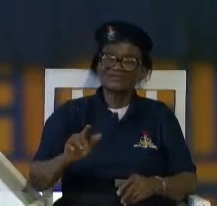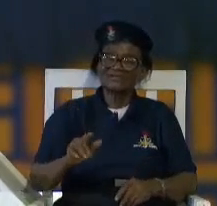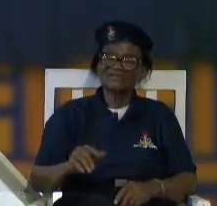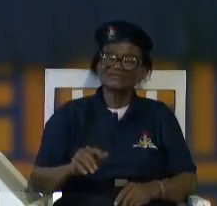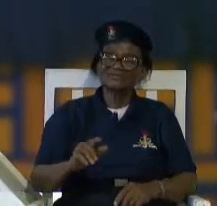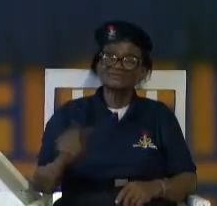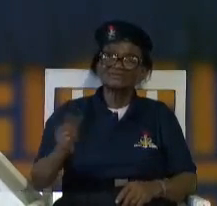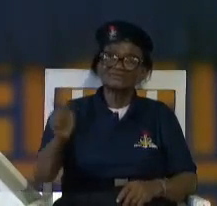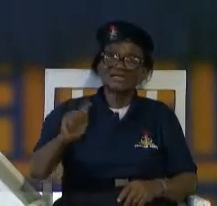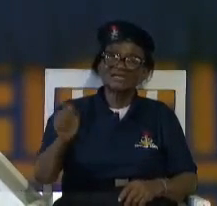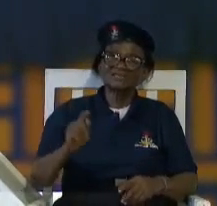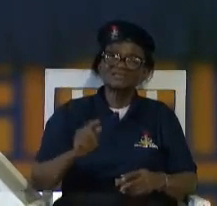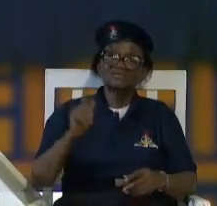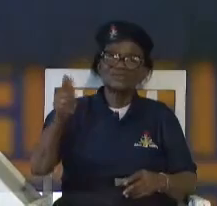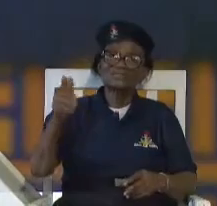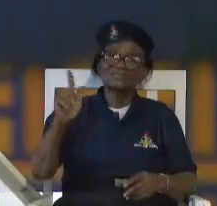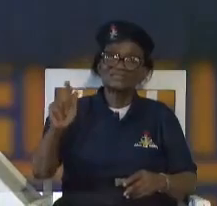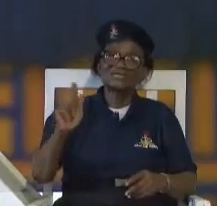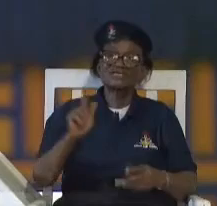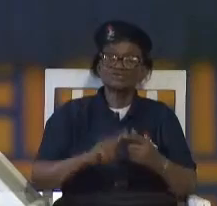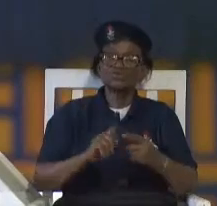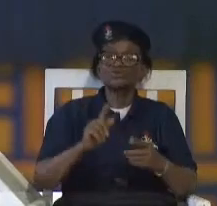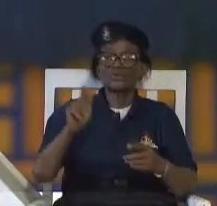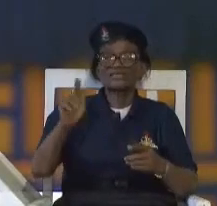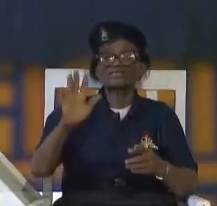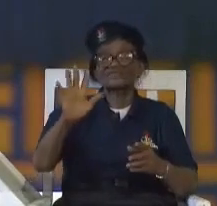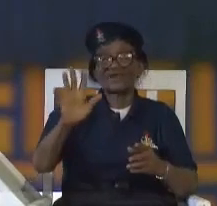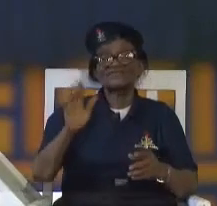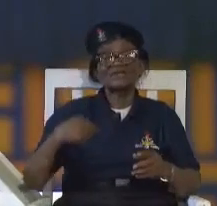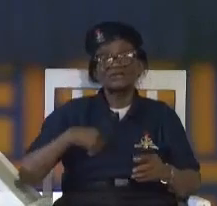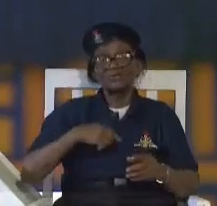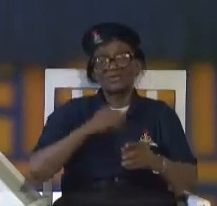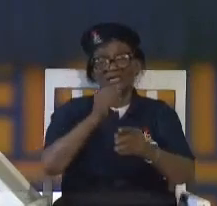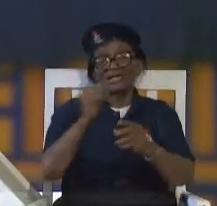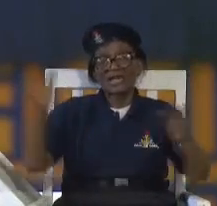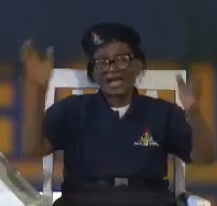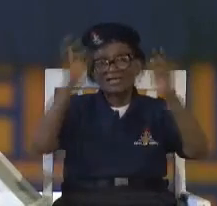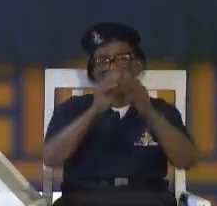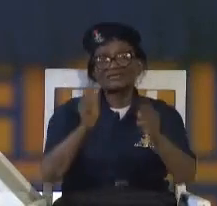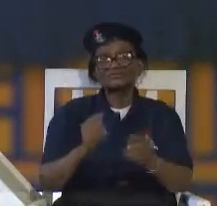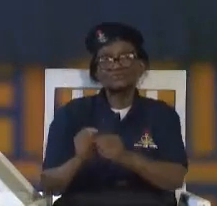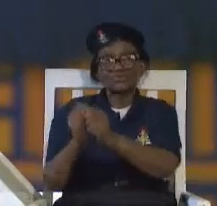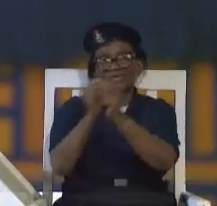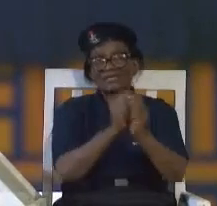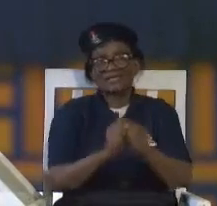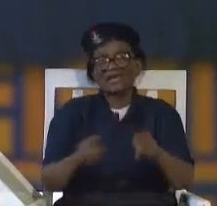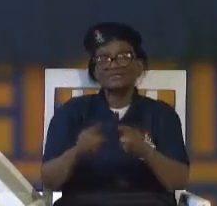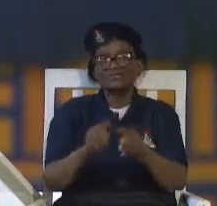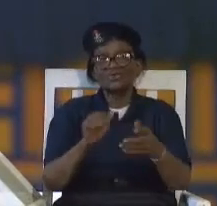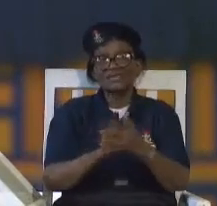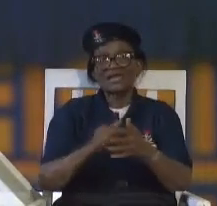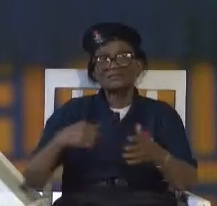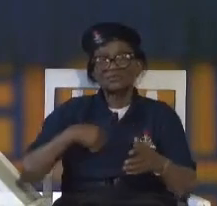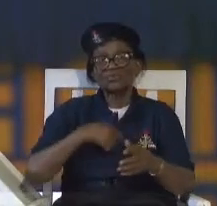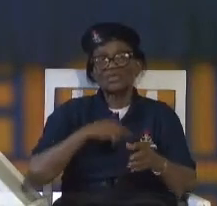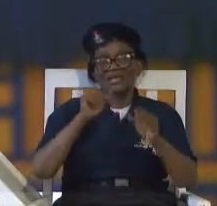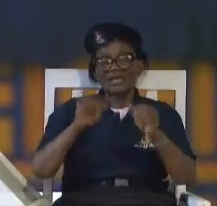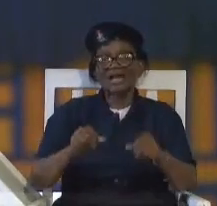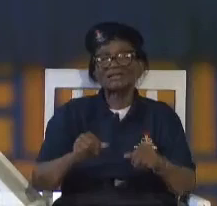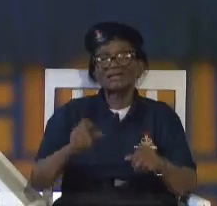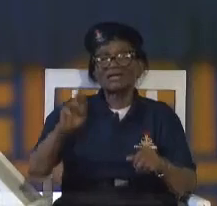23 to 25, we gather together so that we can